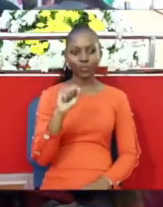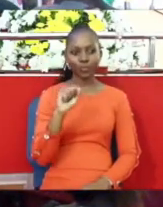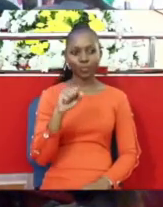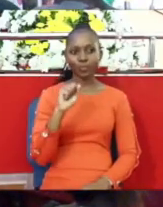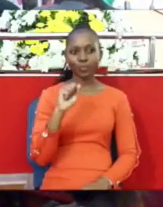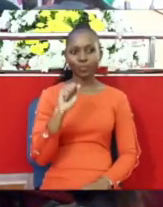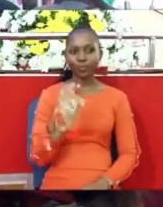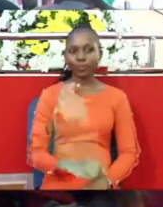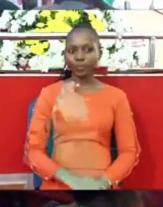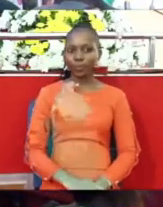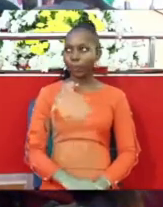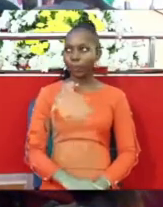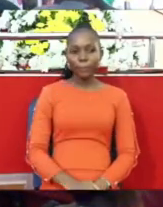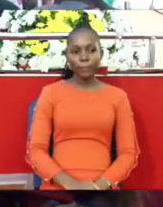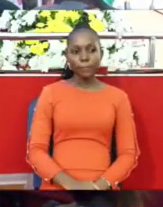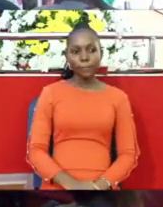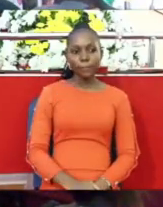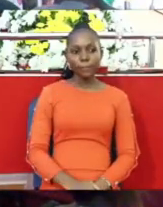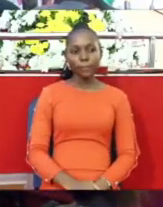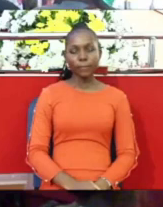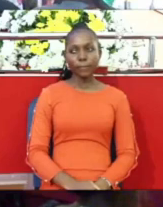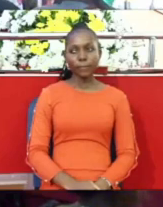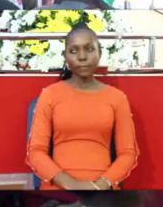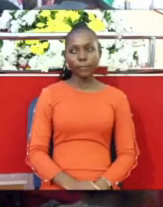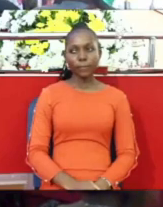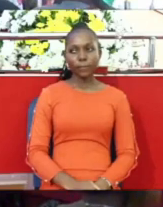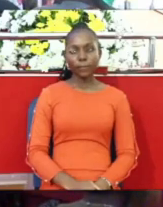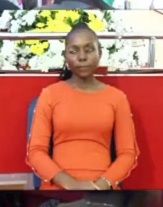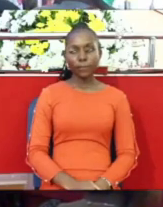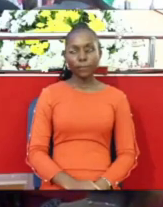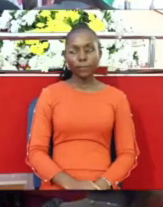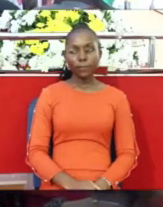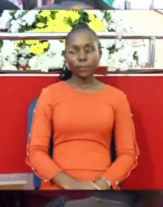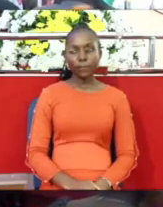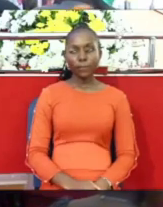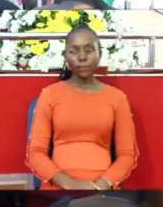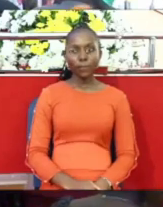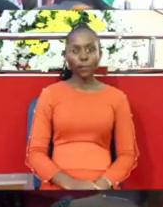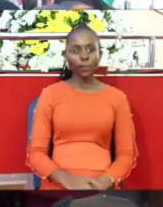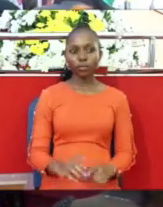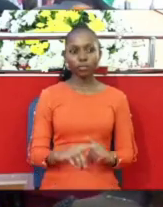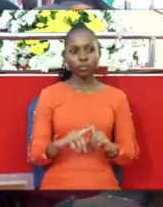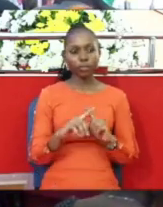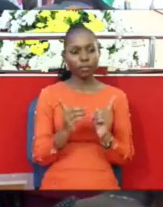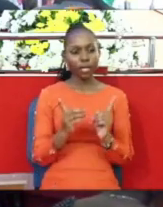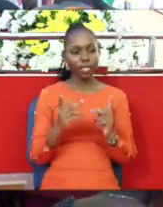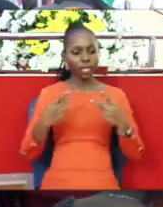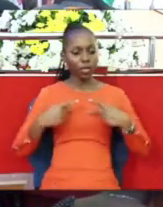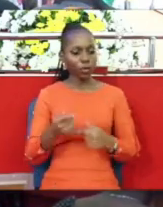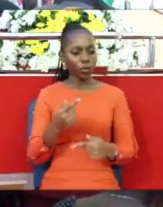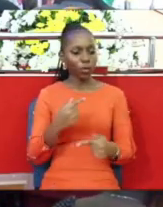But those that had come for the king's service, lakini walio kuja kwa ajili ya huduma ya mfalme, they were living with guns and arms in